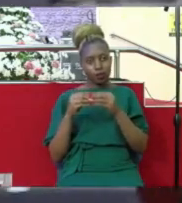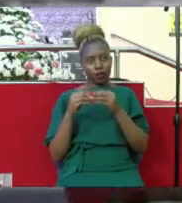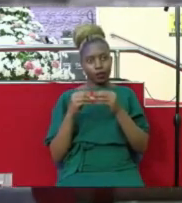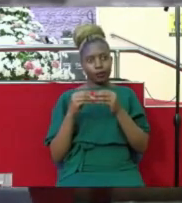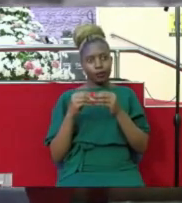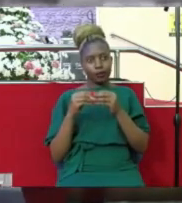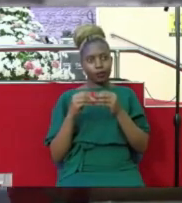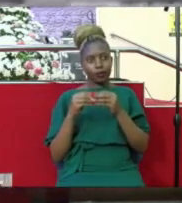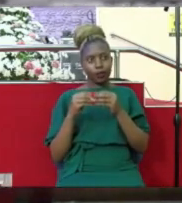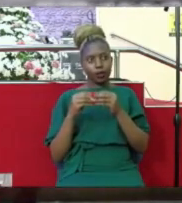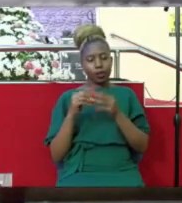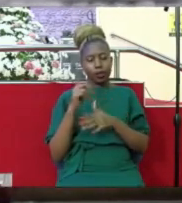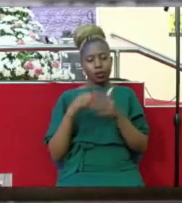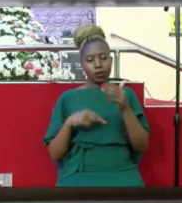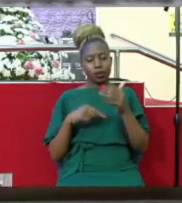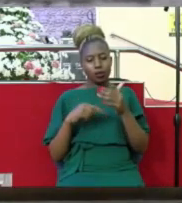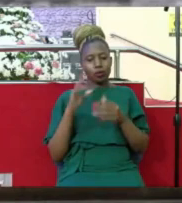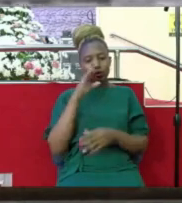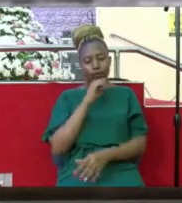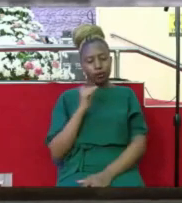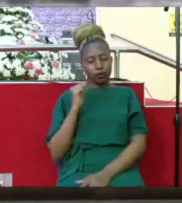to that which had no shape.